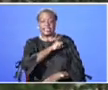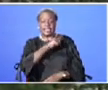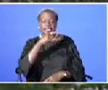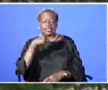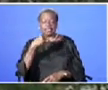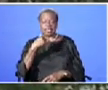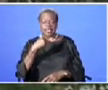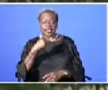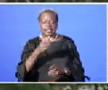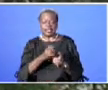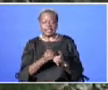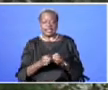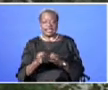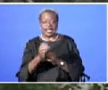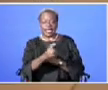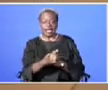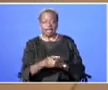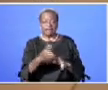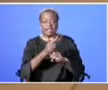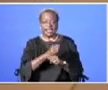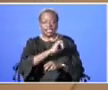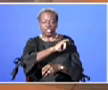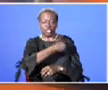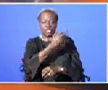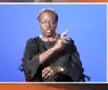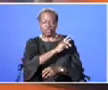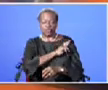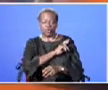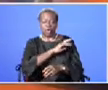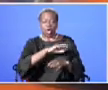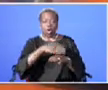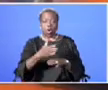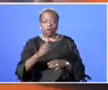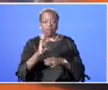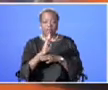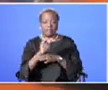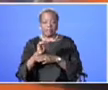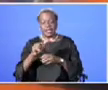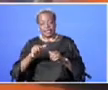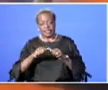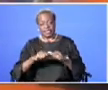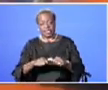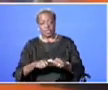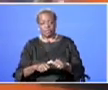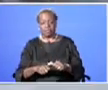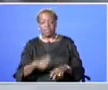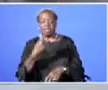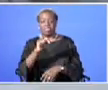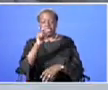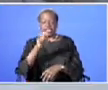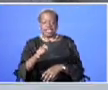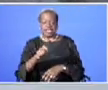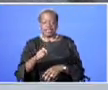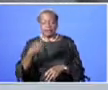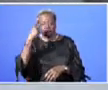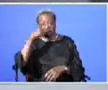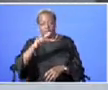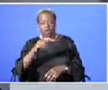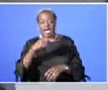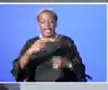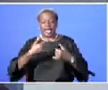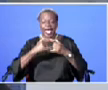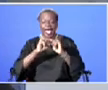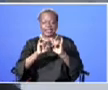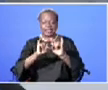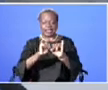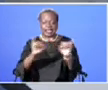in getting Johnson Roll off Bimini continues, but certain factors were at play. The need for an isolation tube